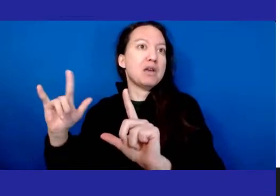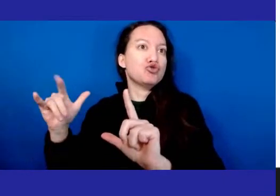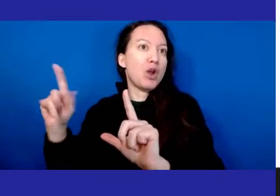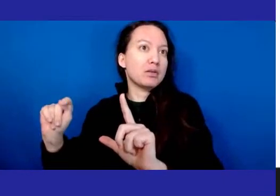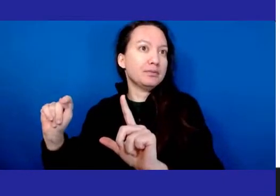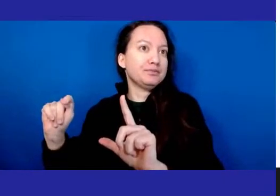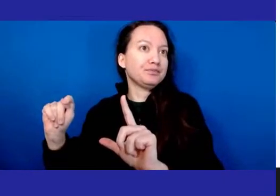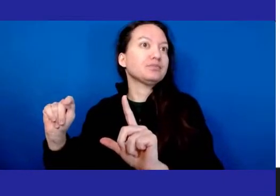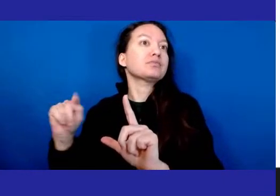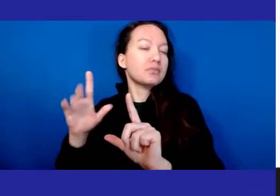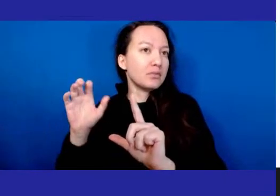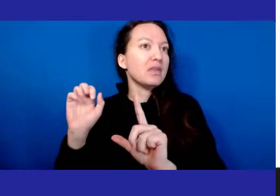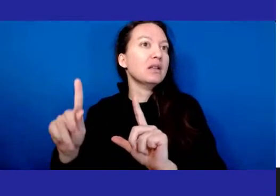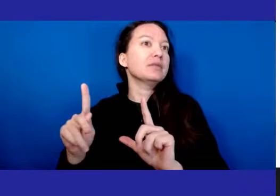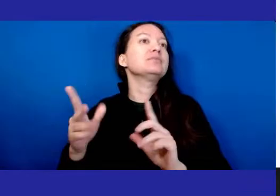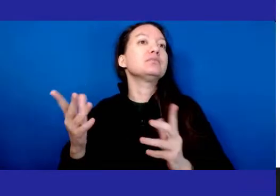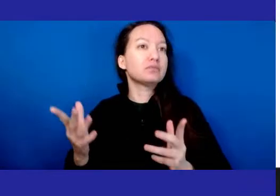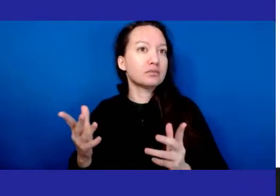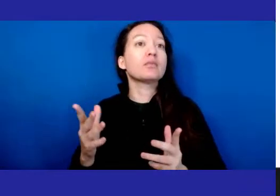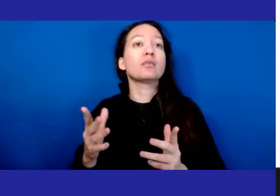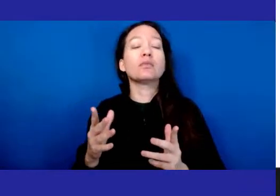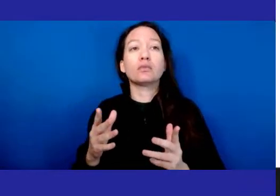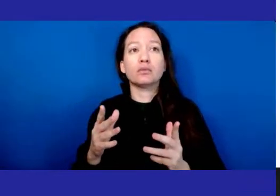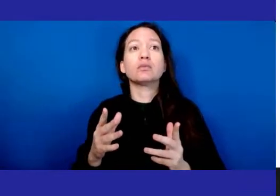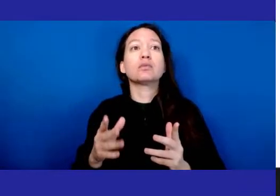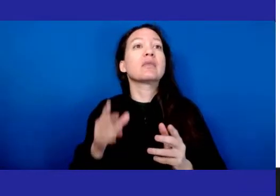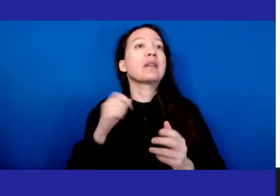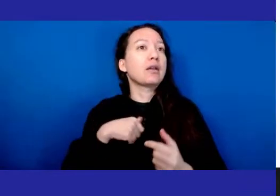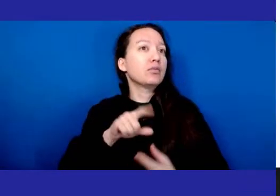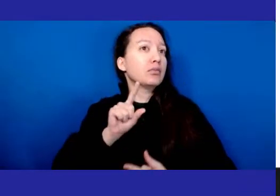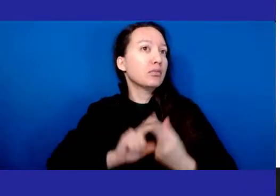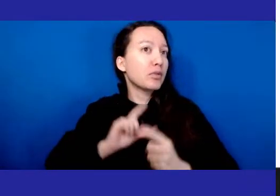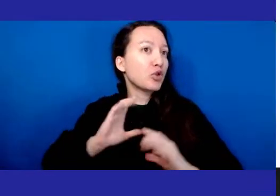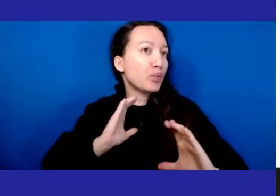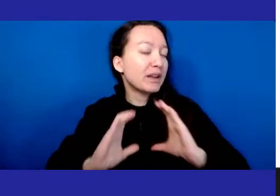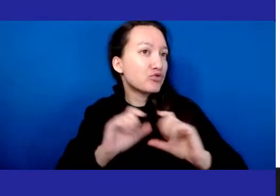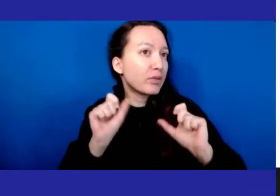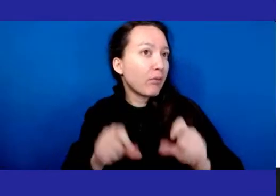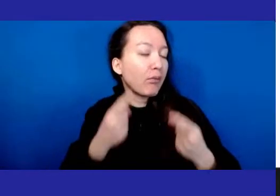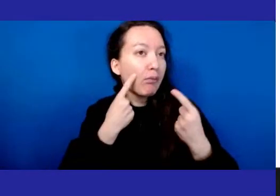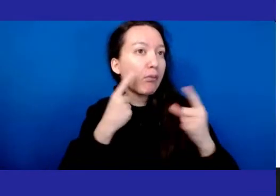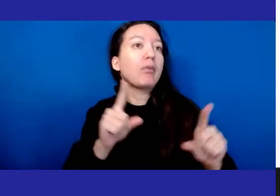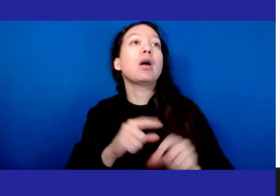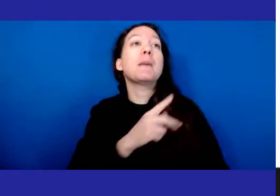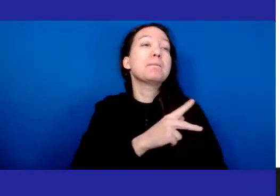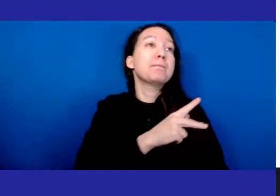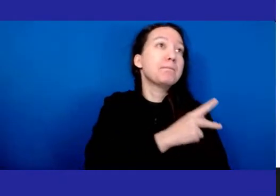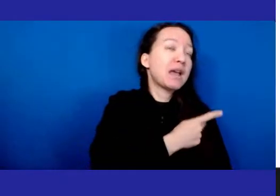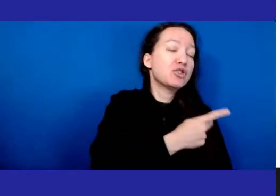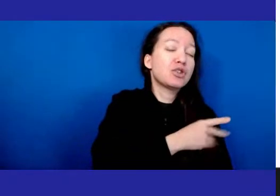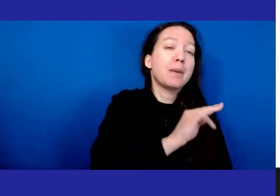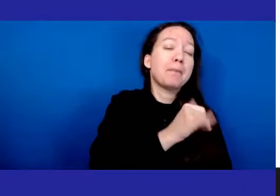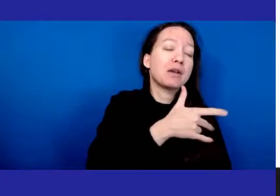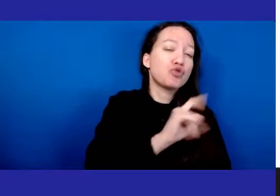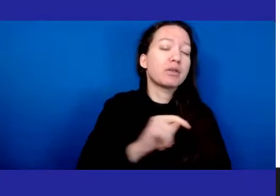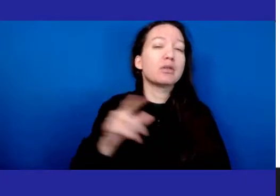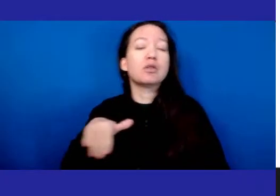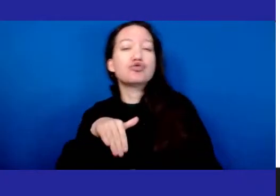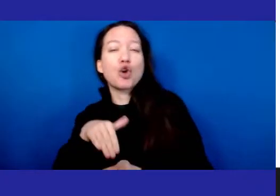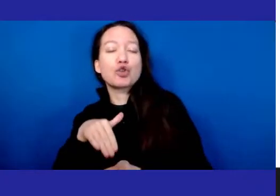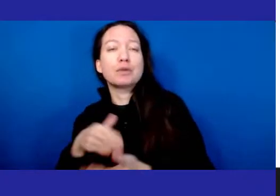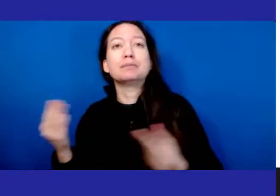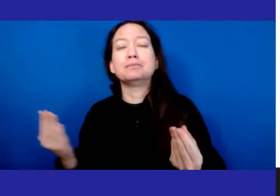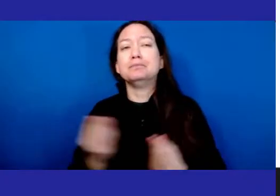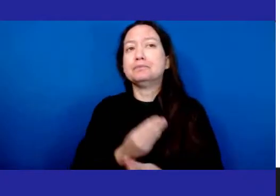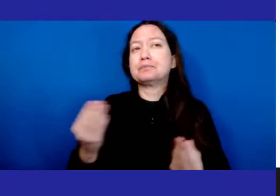link where it opens up in MyChart where you can do that one-on-one communication that goes from the patient on the MyChart side to the physician in basket. But I think the